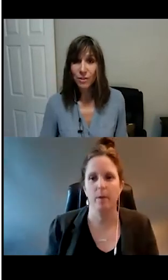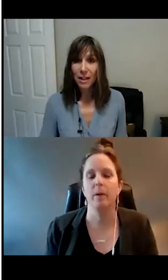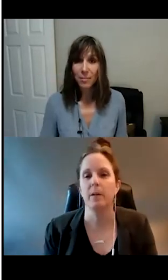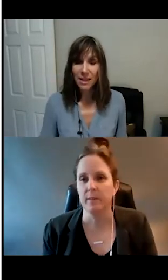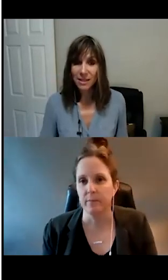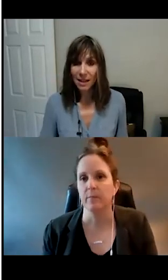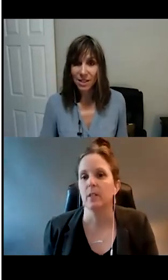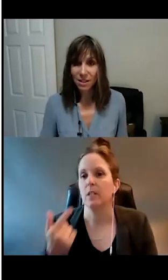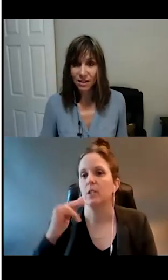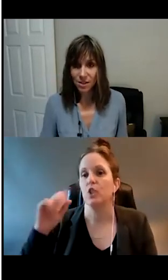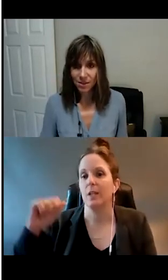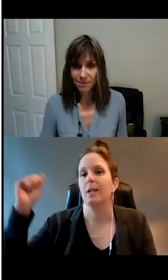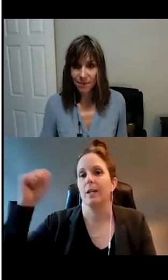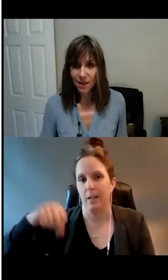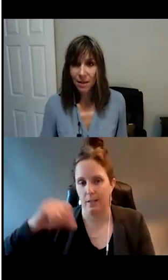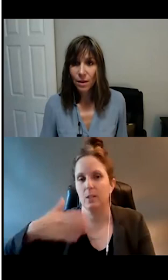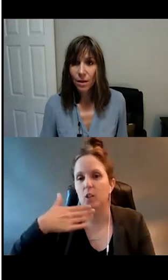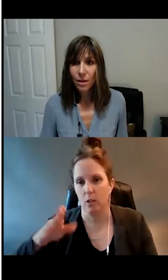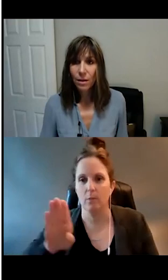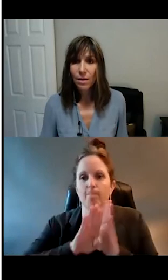That's good. So developing staff skills.